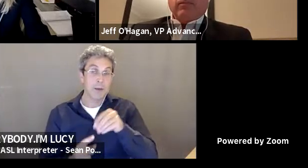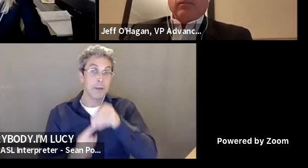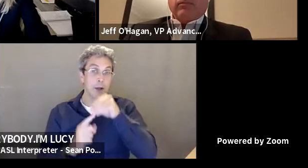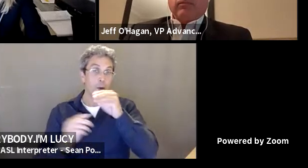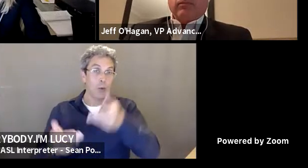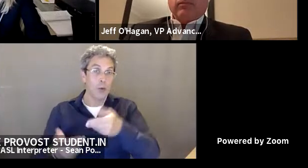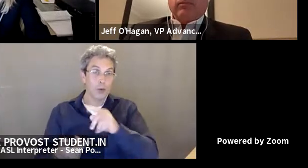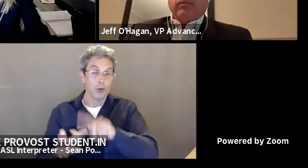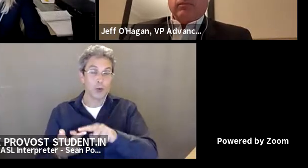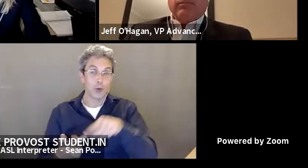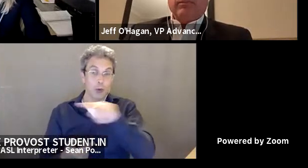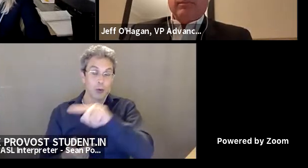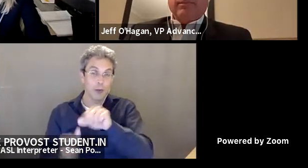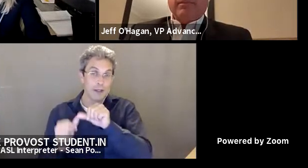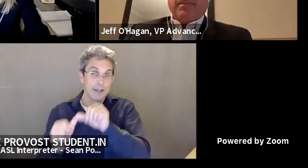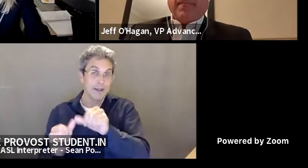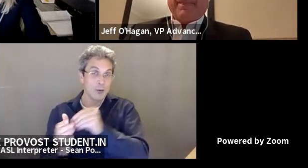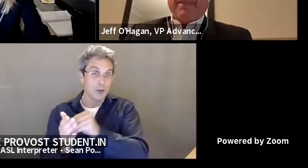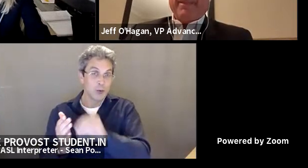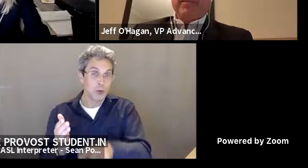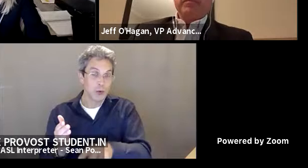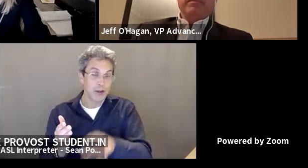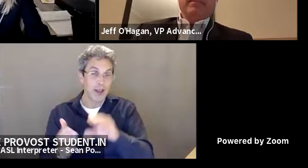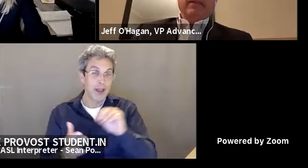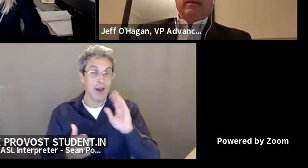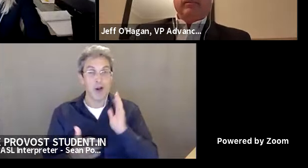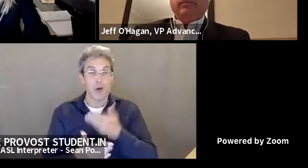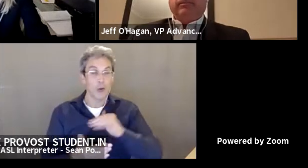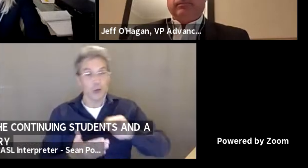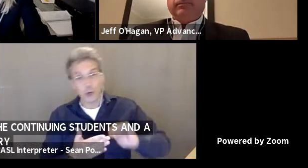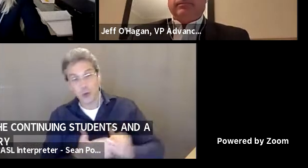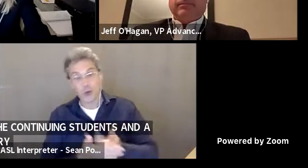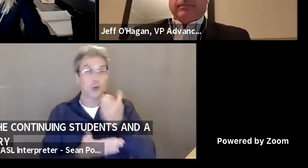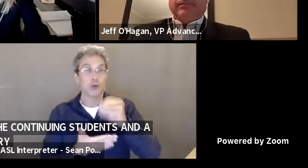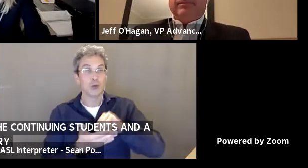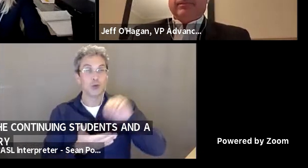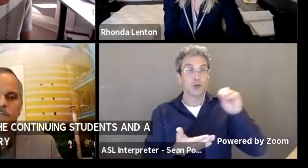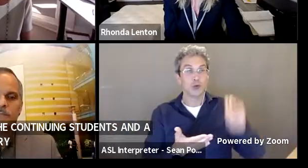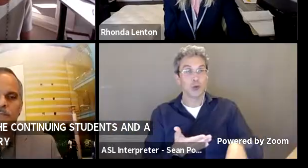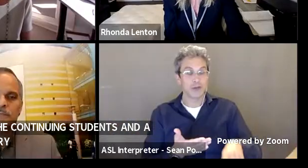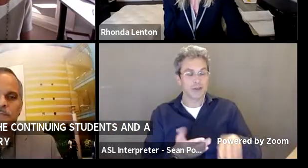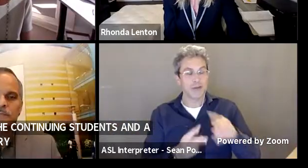very warm welcome to our newest community members, our new students.